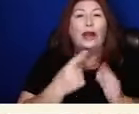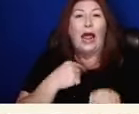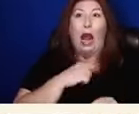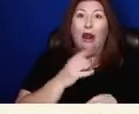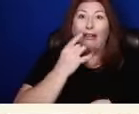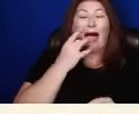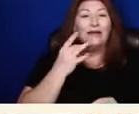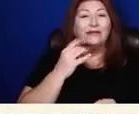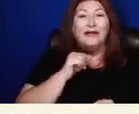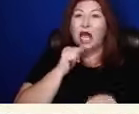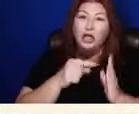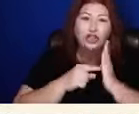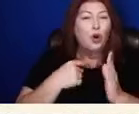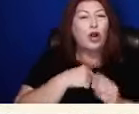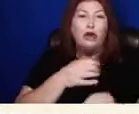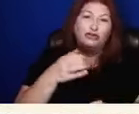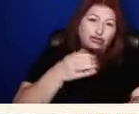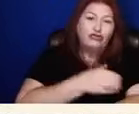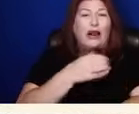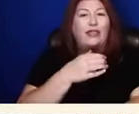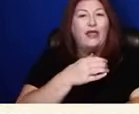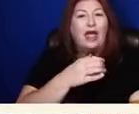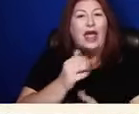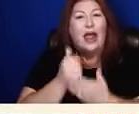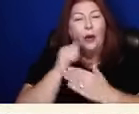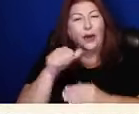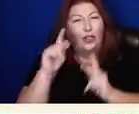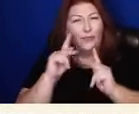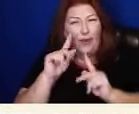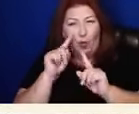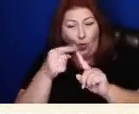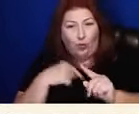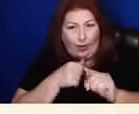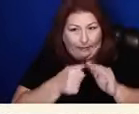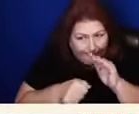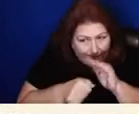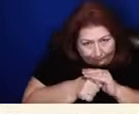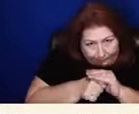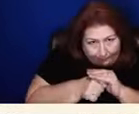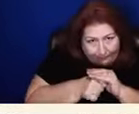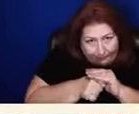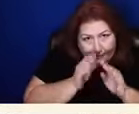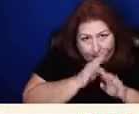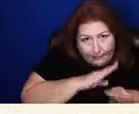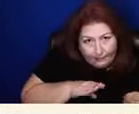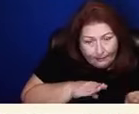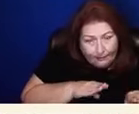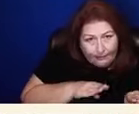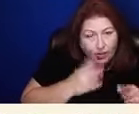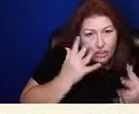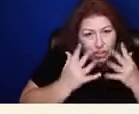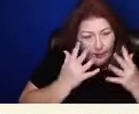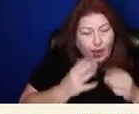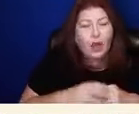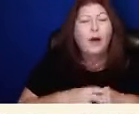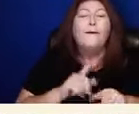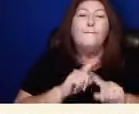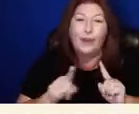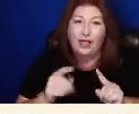showing our strengths and helping other people when we stay hidden and silent and in shame. But there is